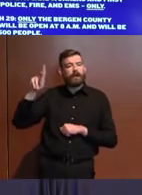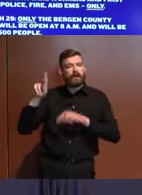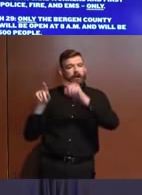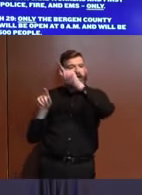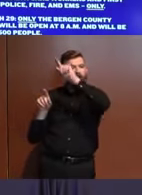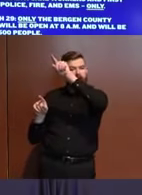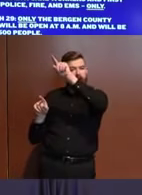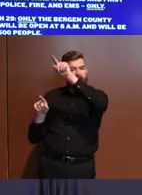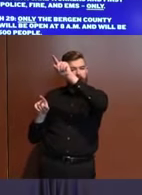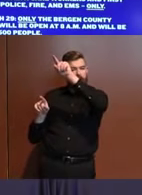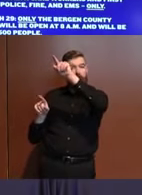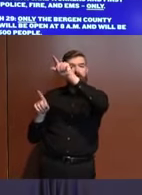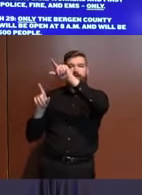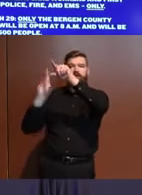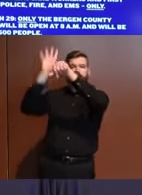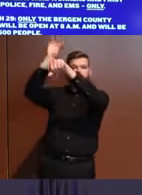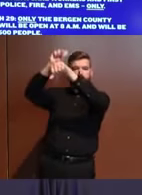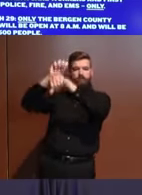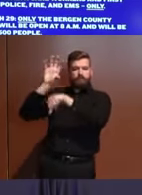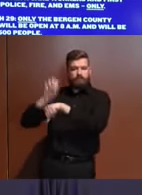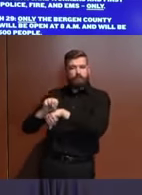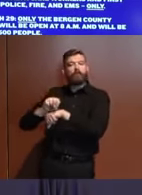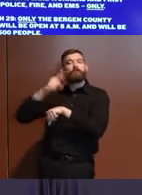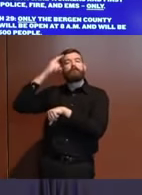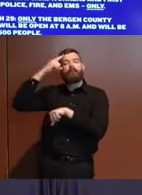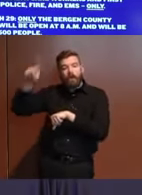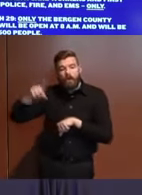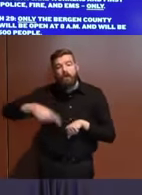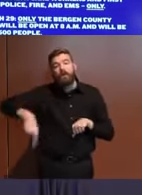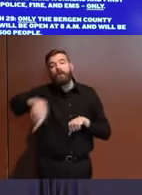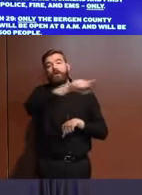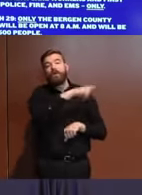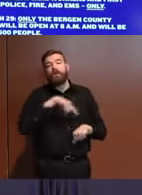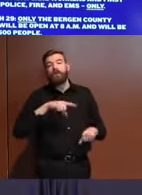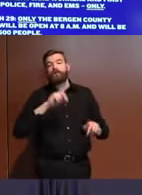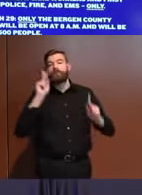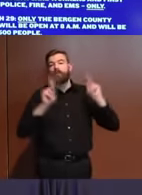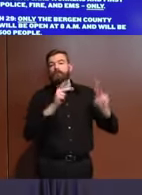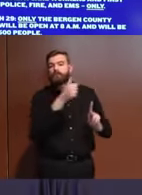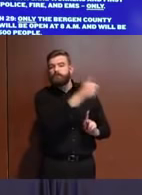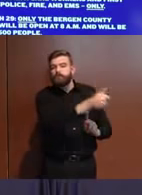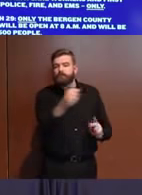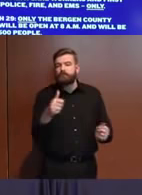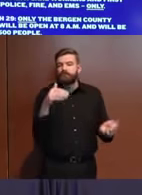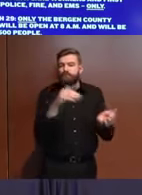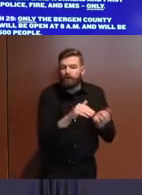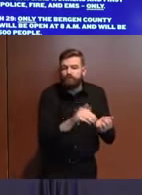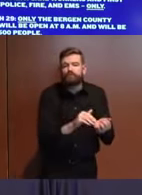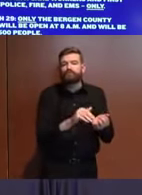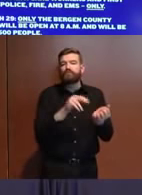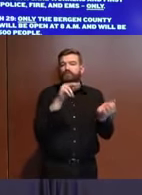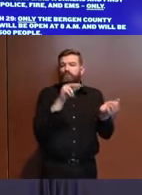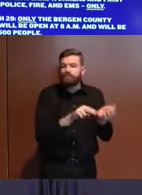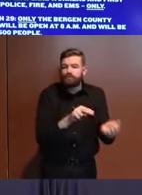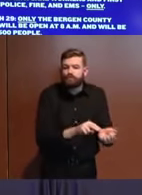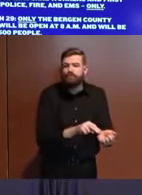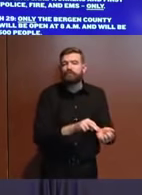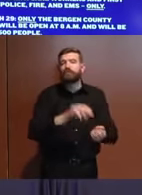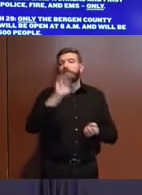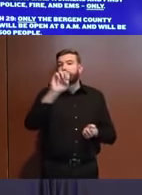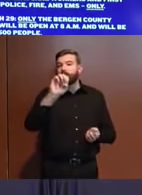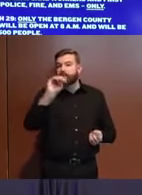for symptomatic healthcare workers and first responders, police, fire, and